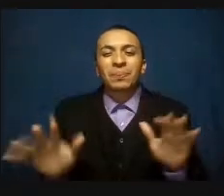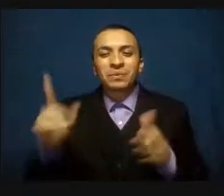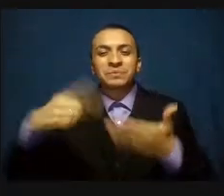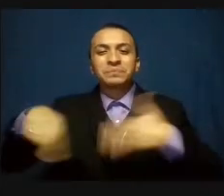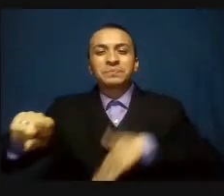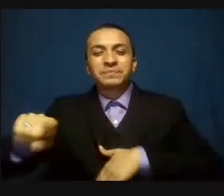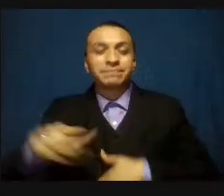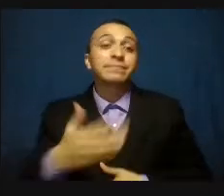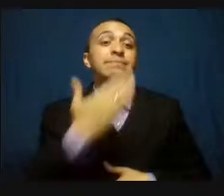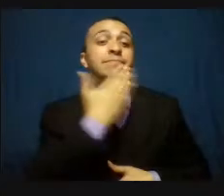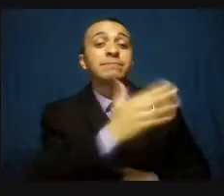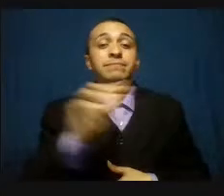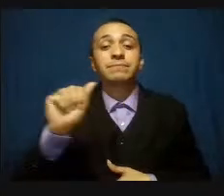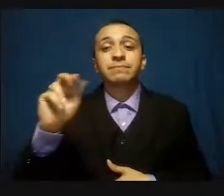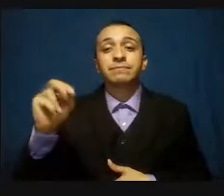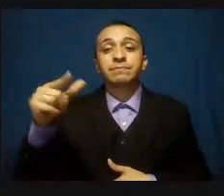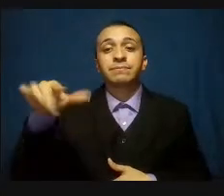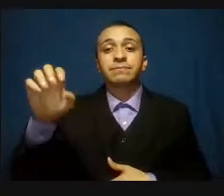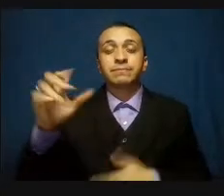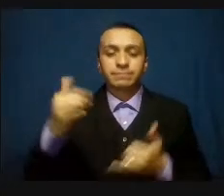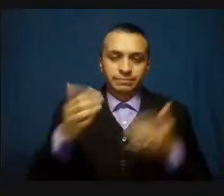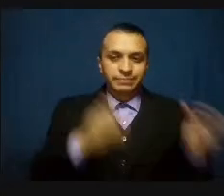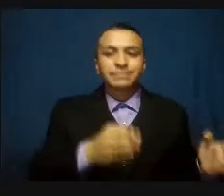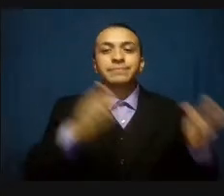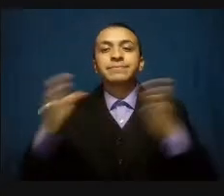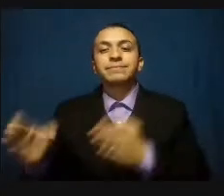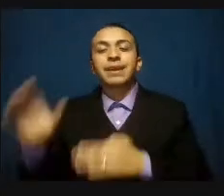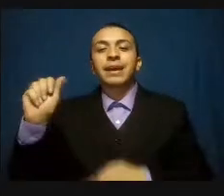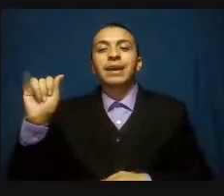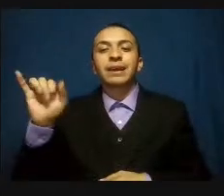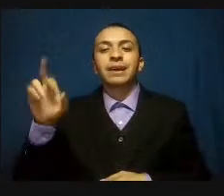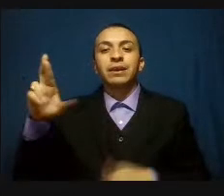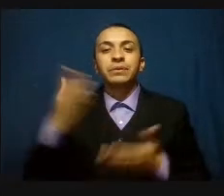Angie. Our next speaker will be our Air Resource Advisor, Amber.